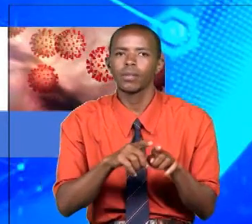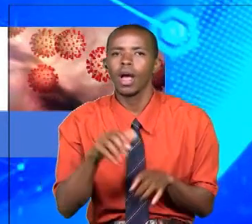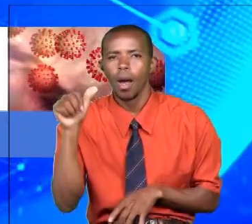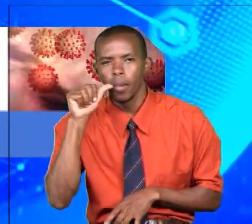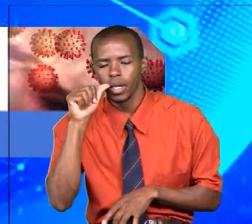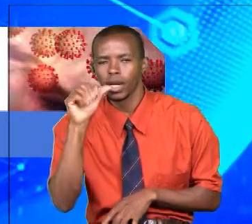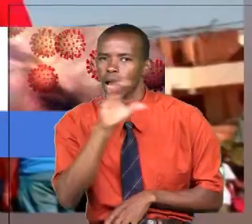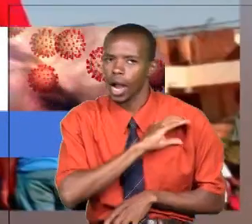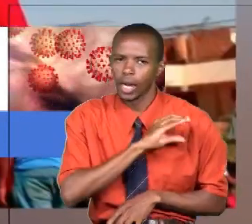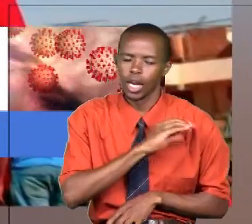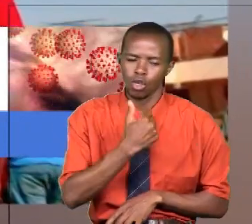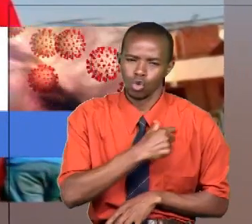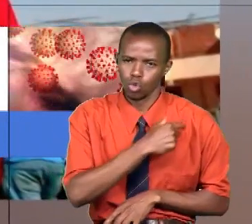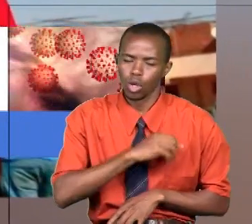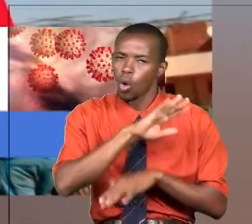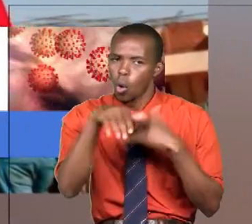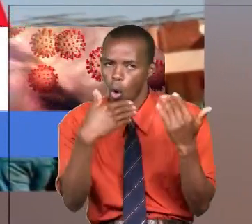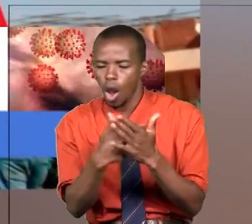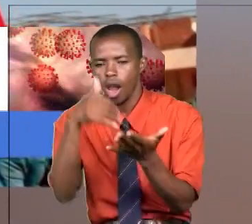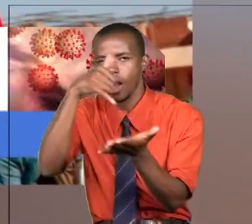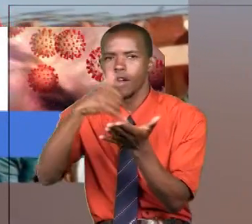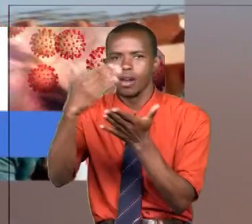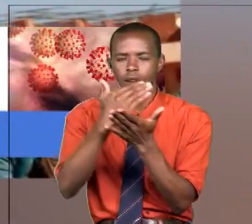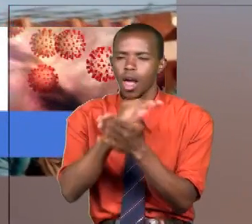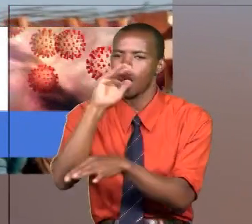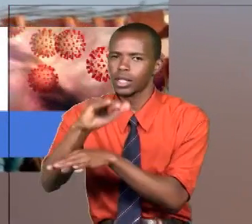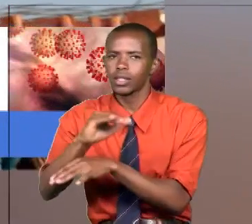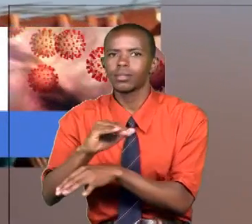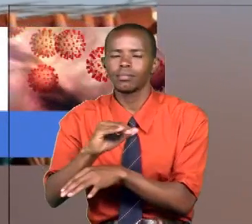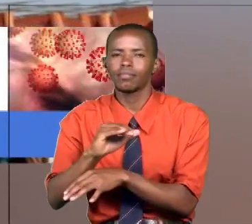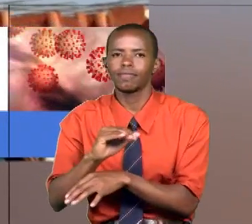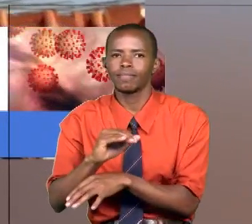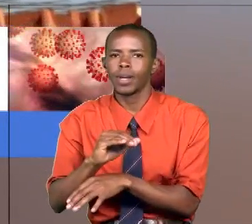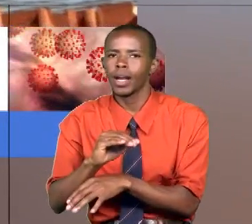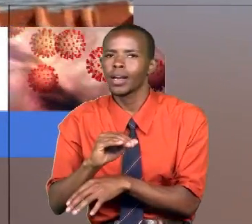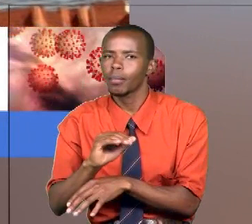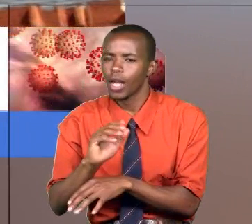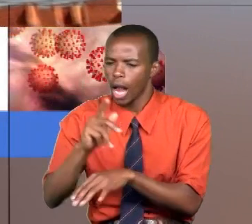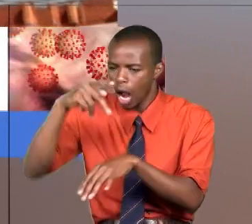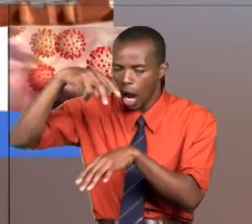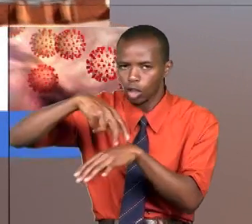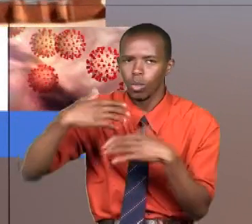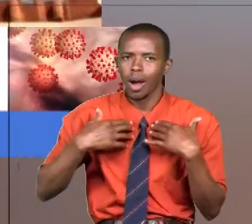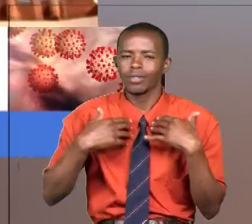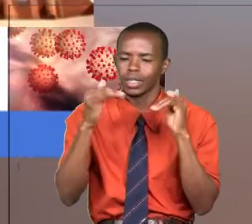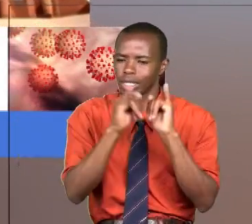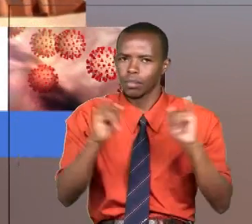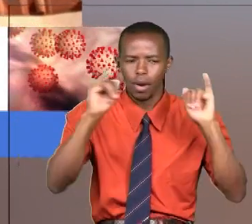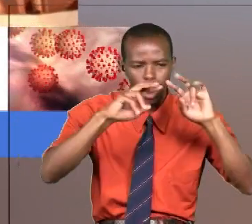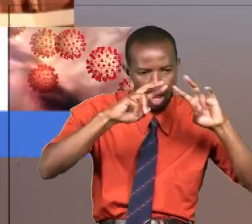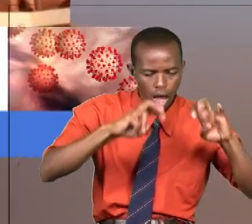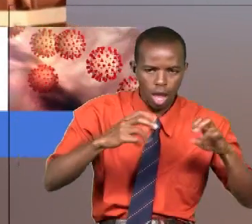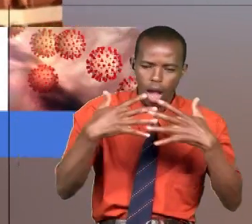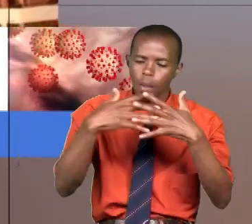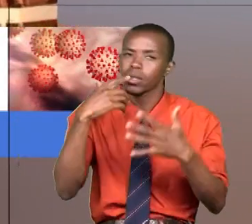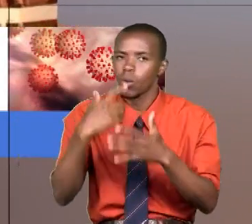and Switzerland were all signatories to the statement, calling to Khartoum to carry out a full and independent investigation. The UN says